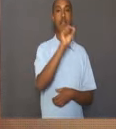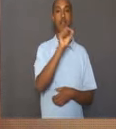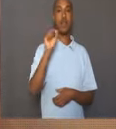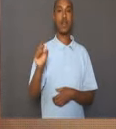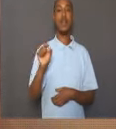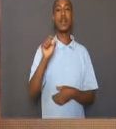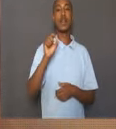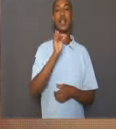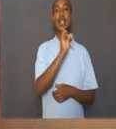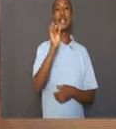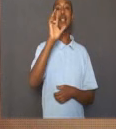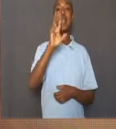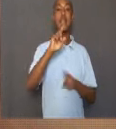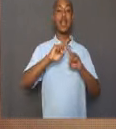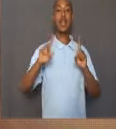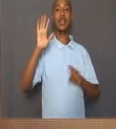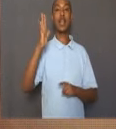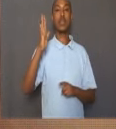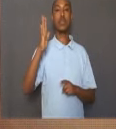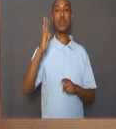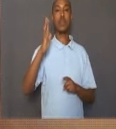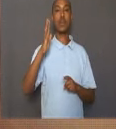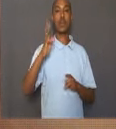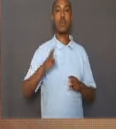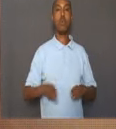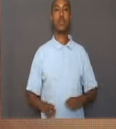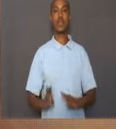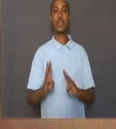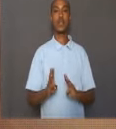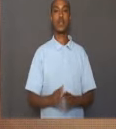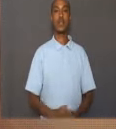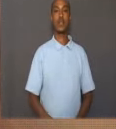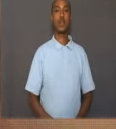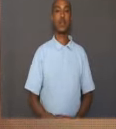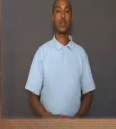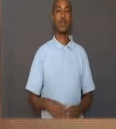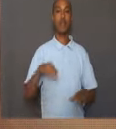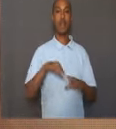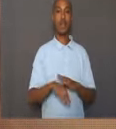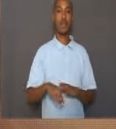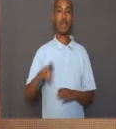the 3 different types of waves emitted in radiation.